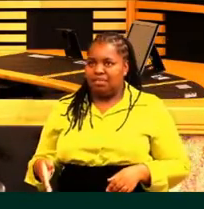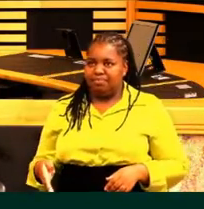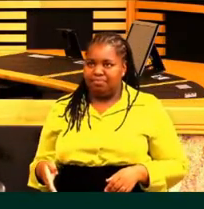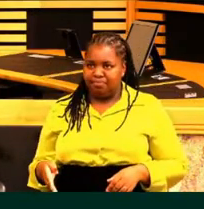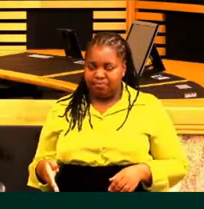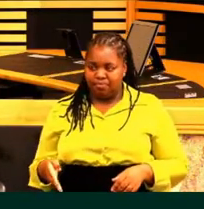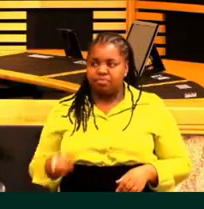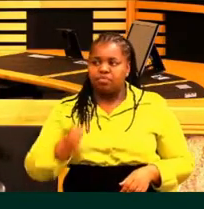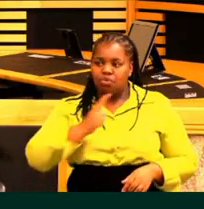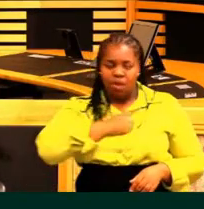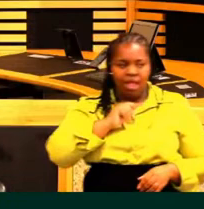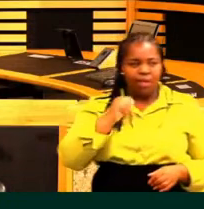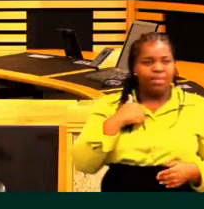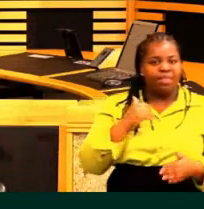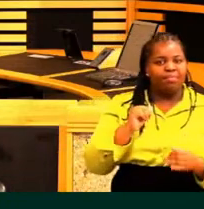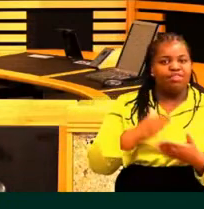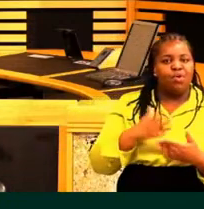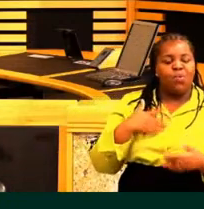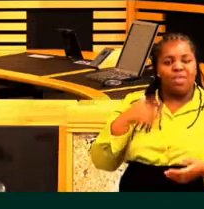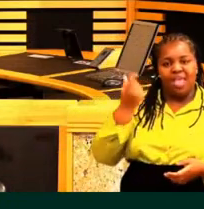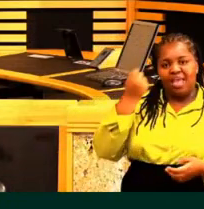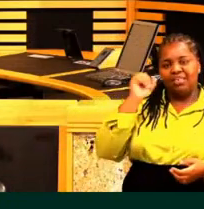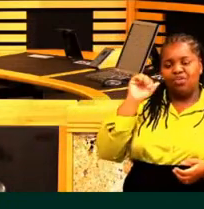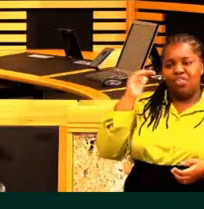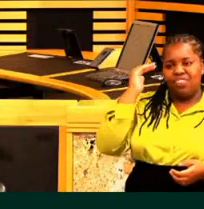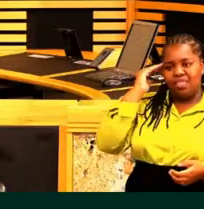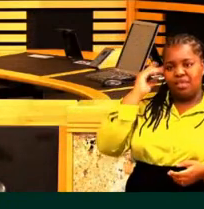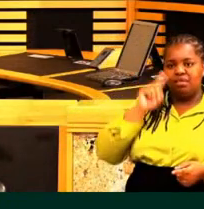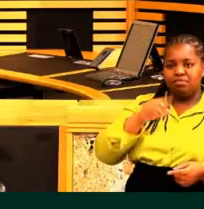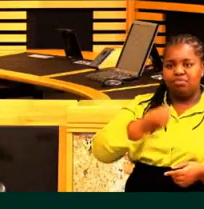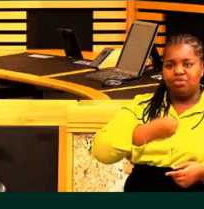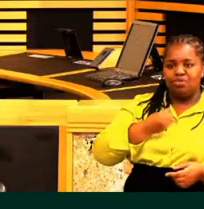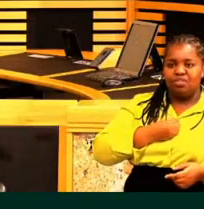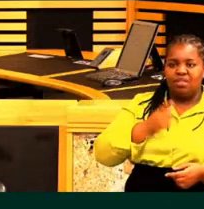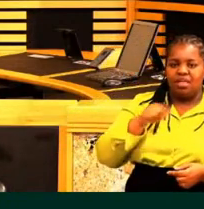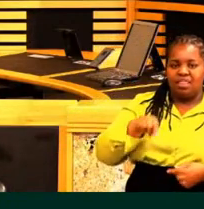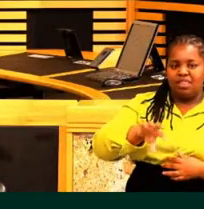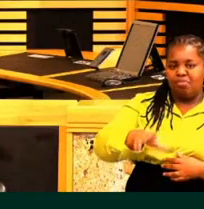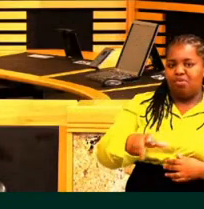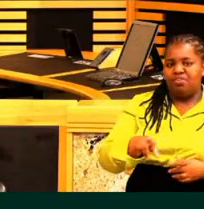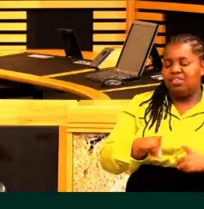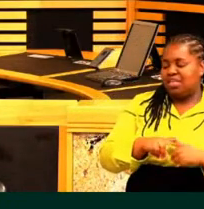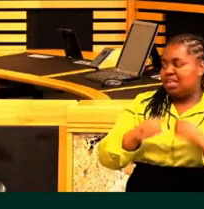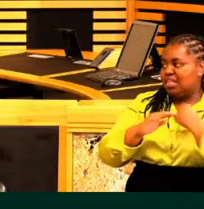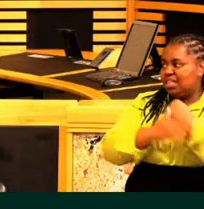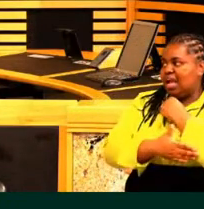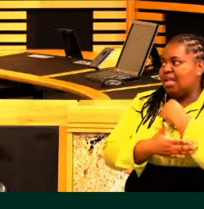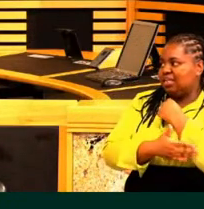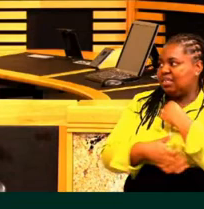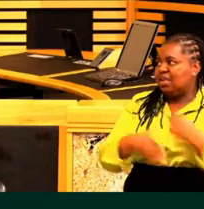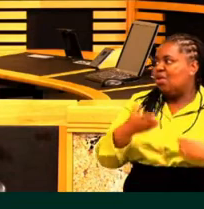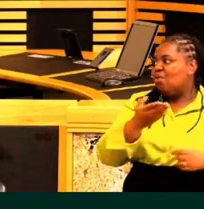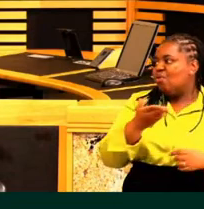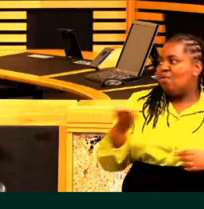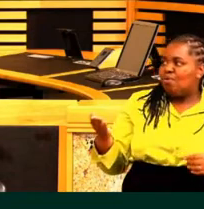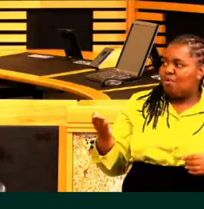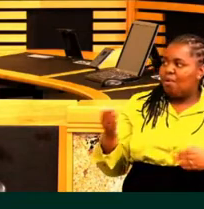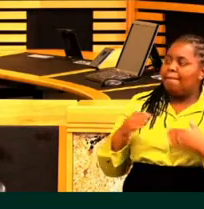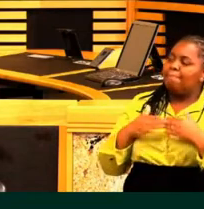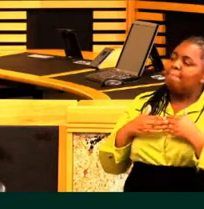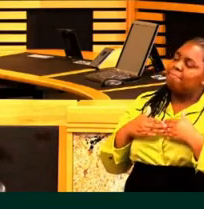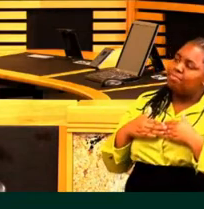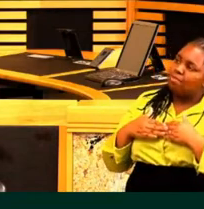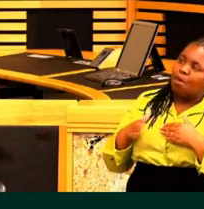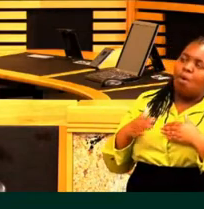so that we understand the thinking but young people of our Province and the country you are in a far much